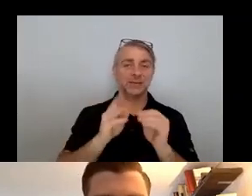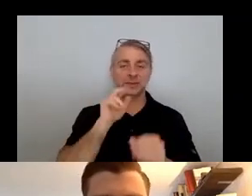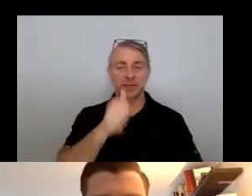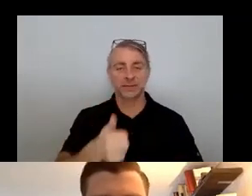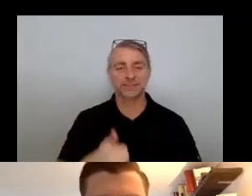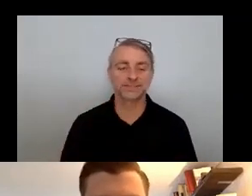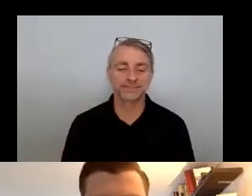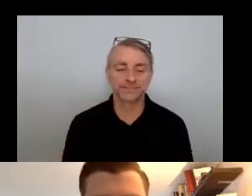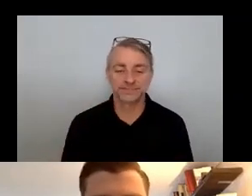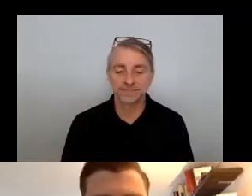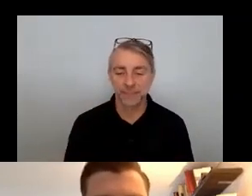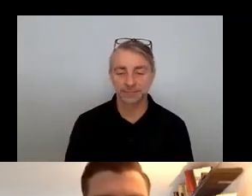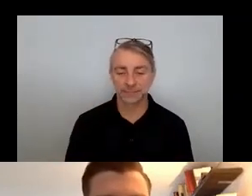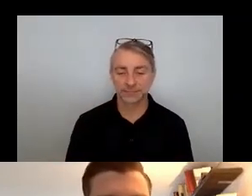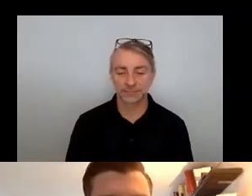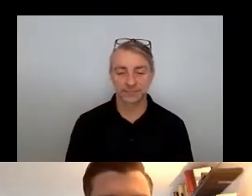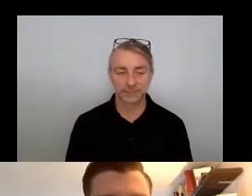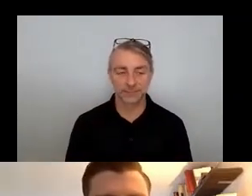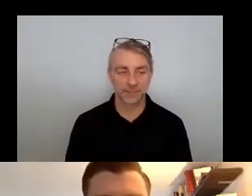Okay.